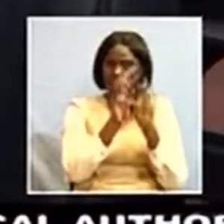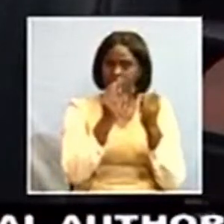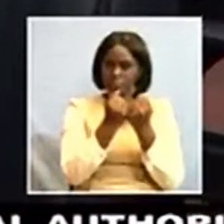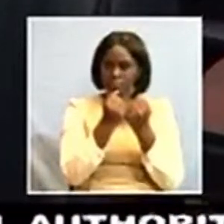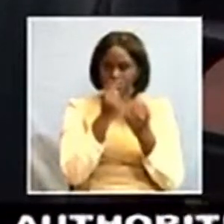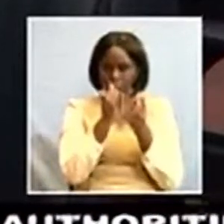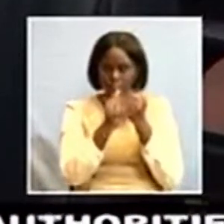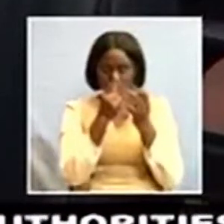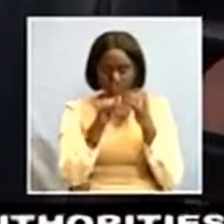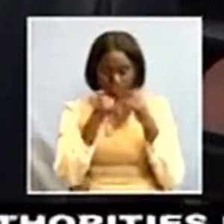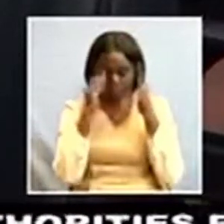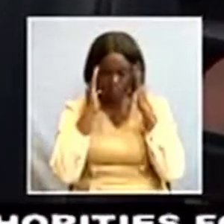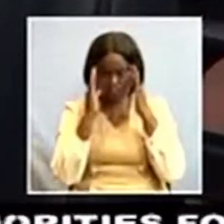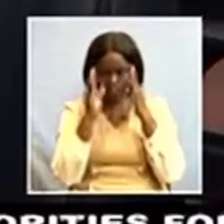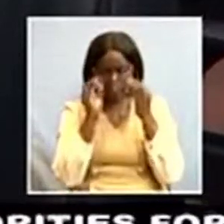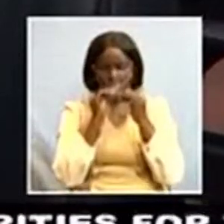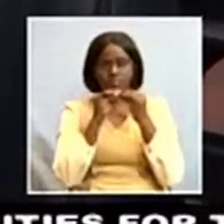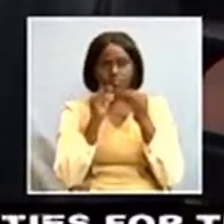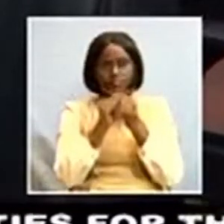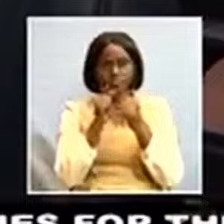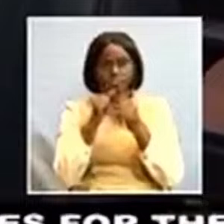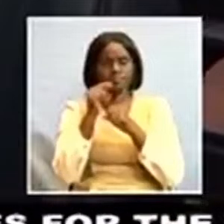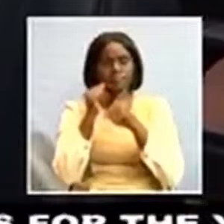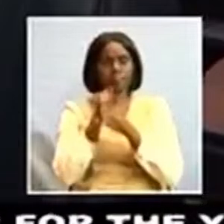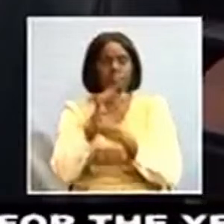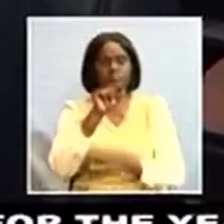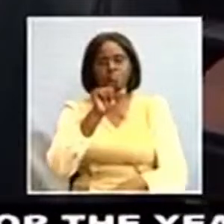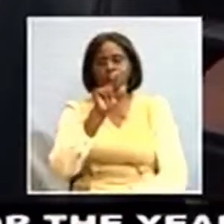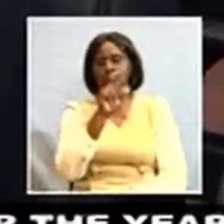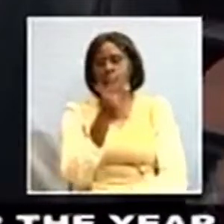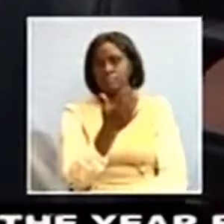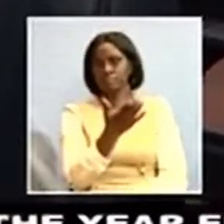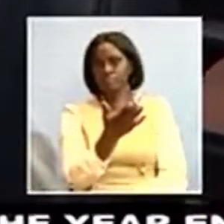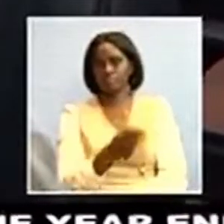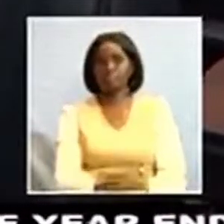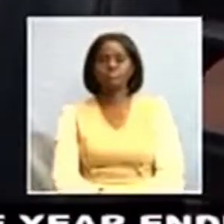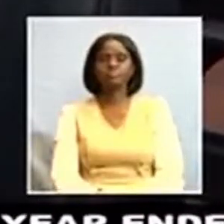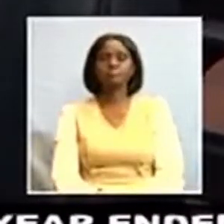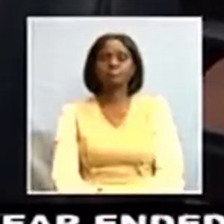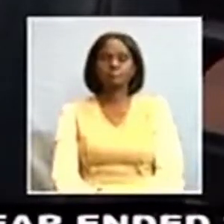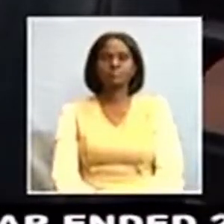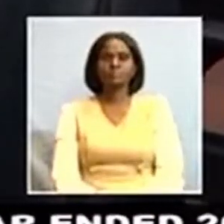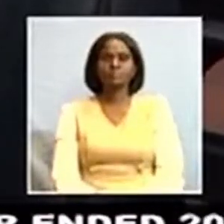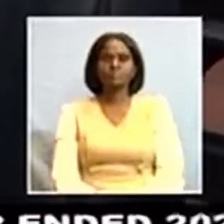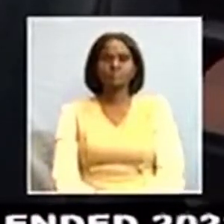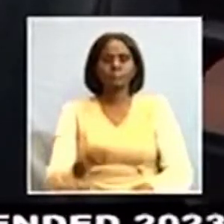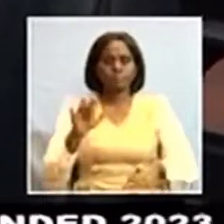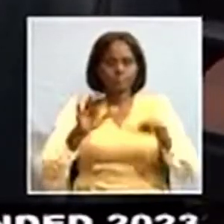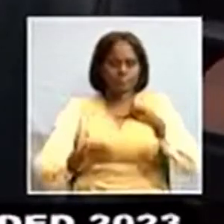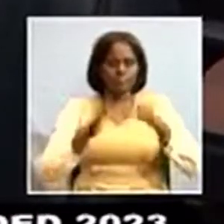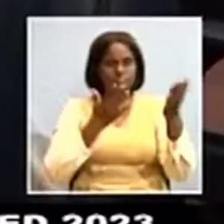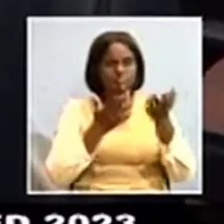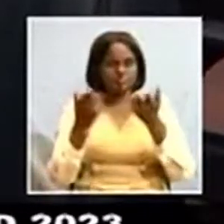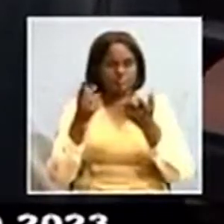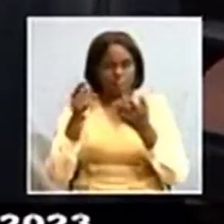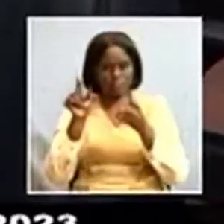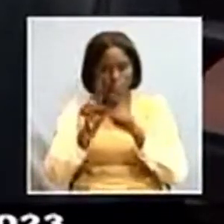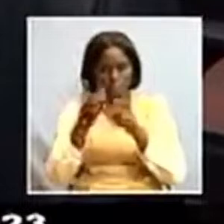So because we're dealing with the fiscal year 2023, therefore balance brought forward